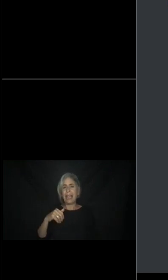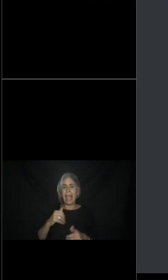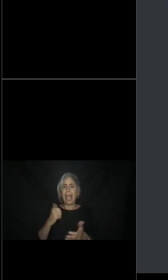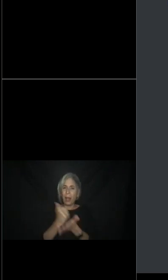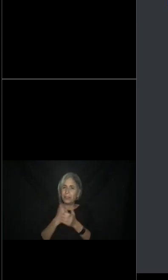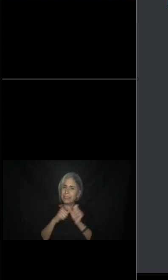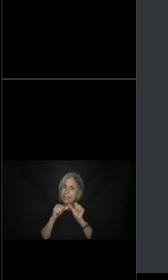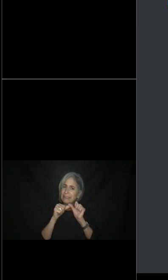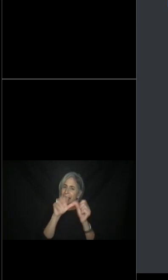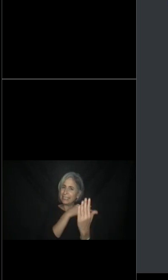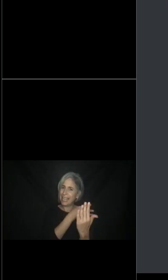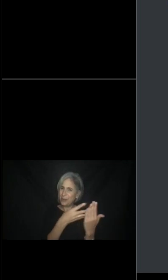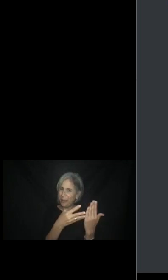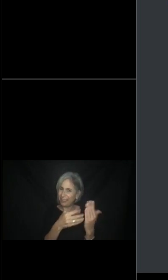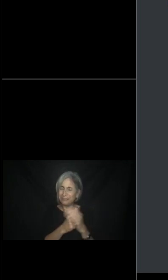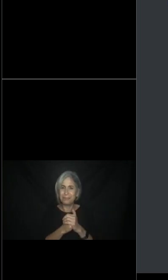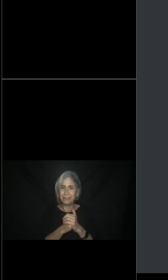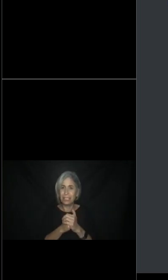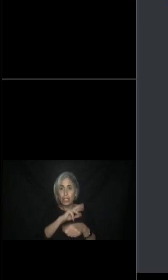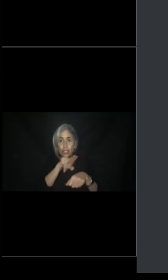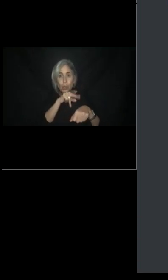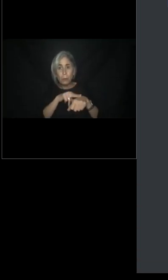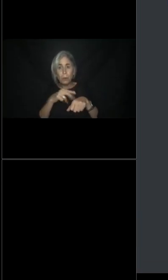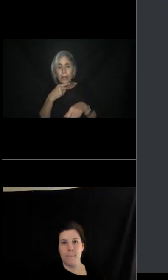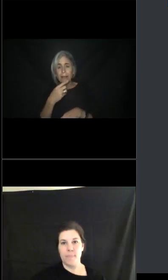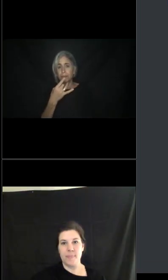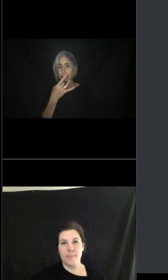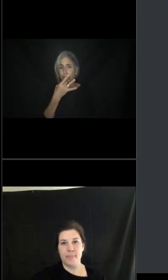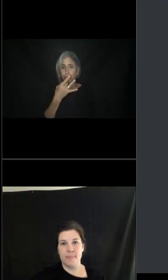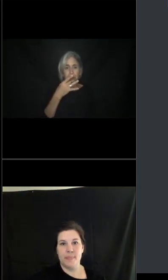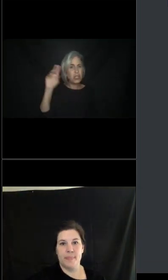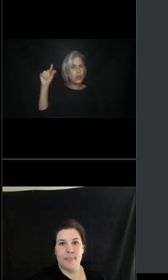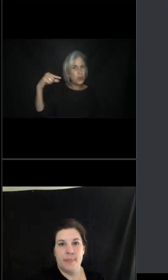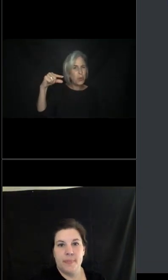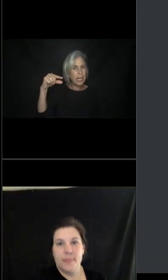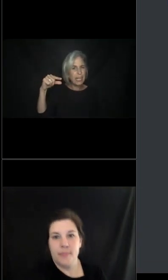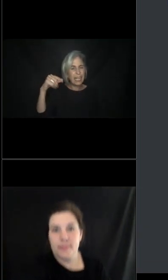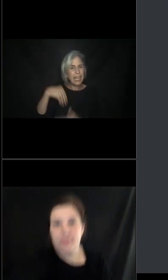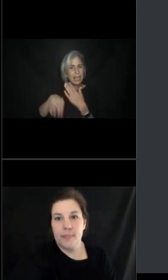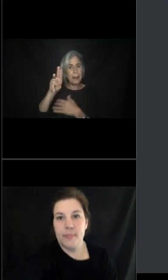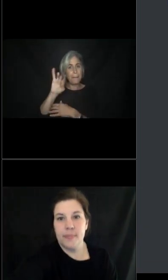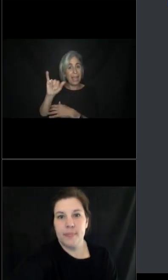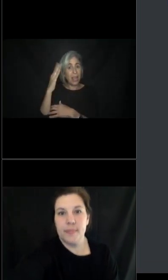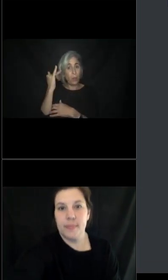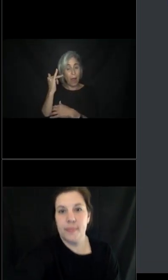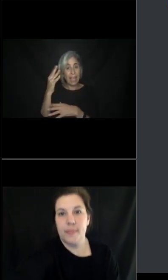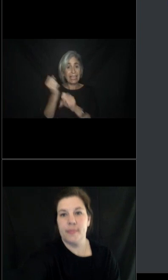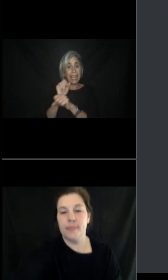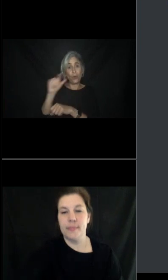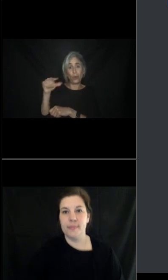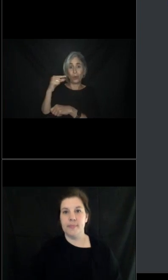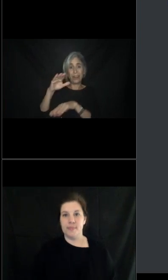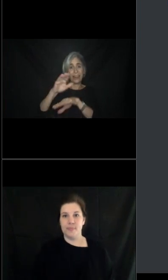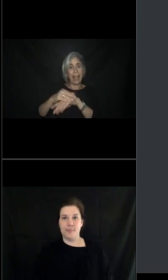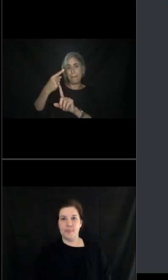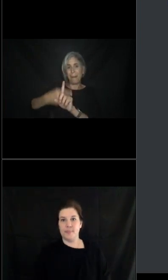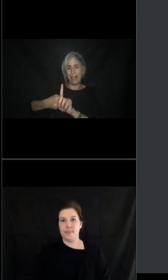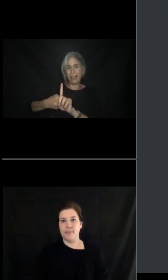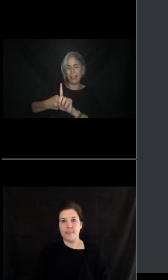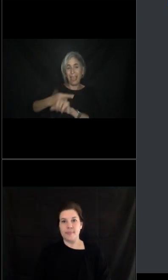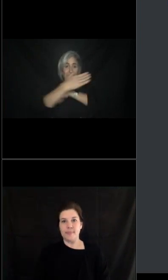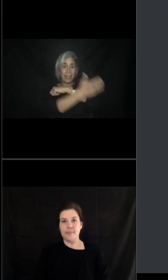Traditionally, we've always had the water tower lit up green for a few days during May because it is Get Your Green On month. And the county